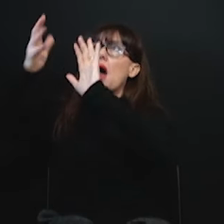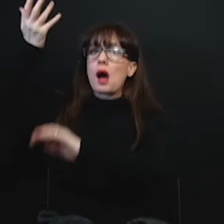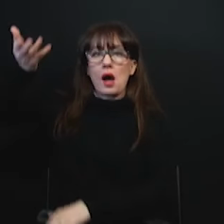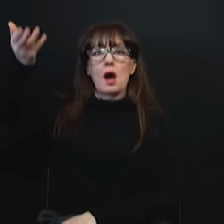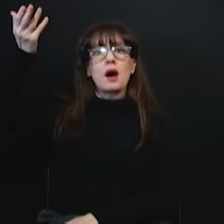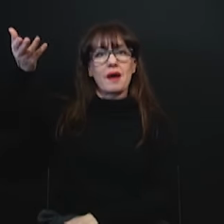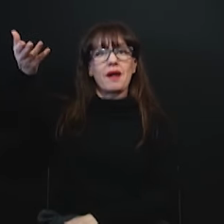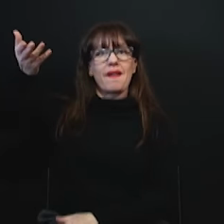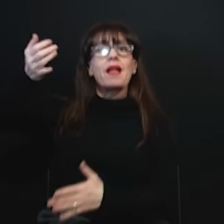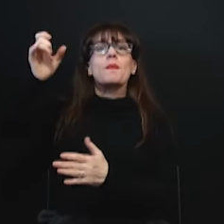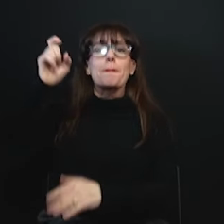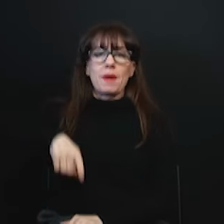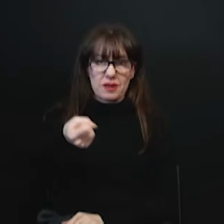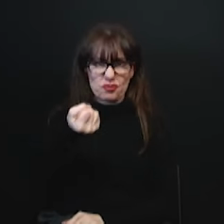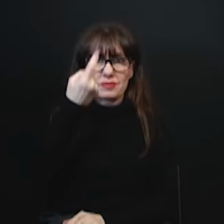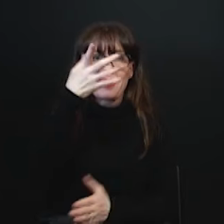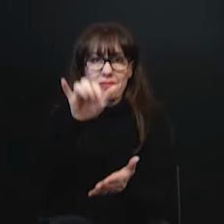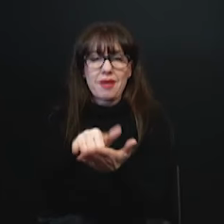That's what we have to understand.